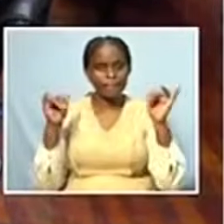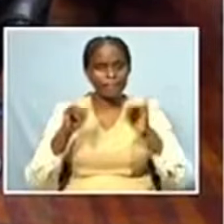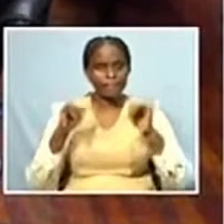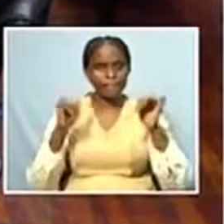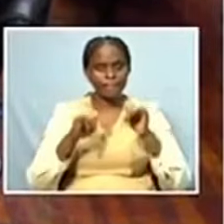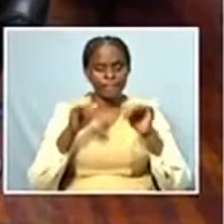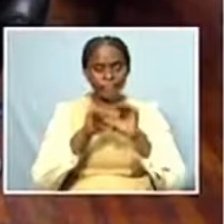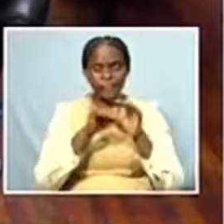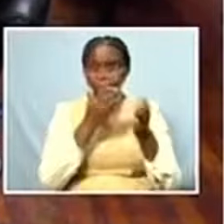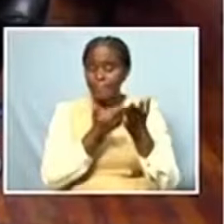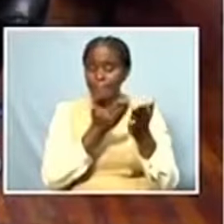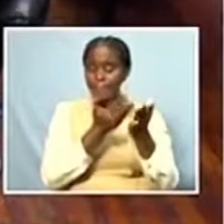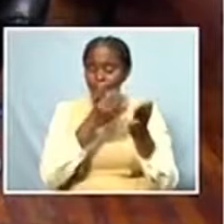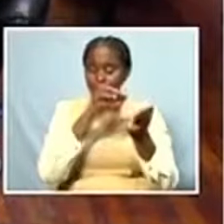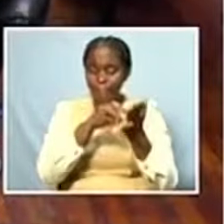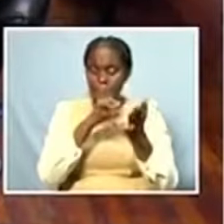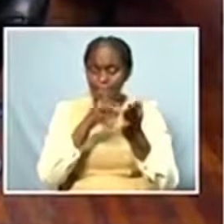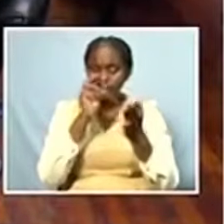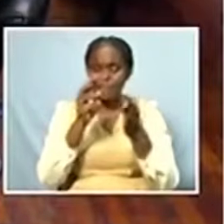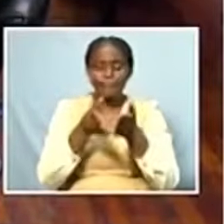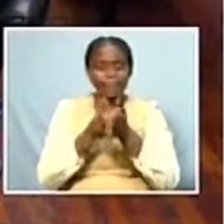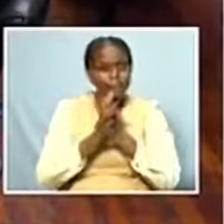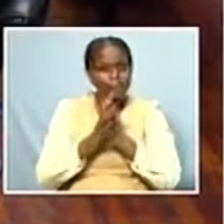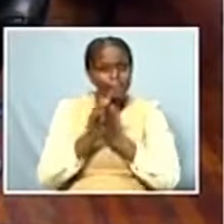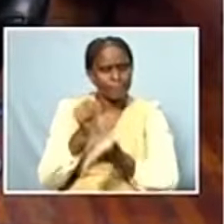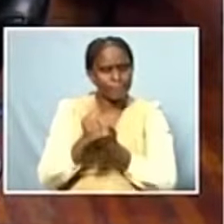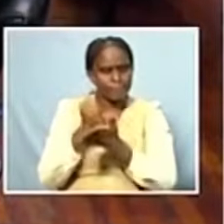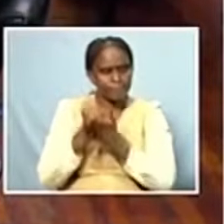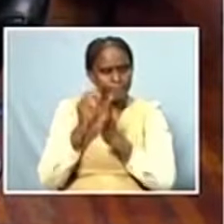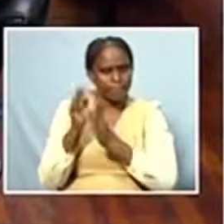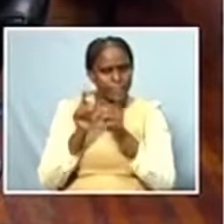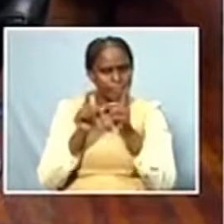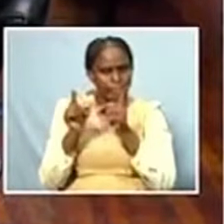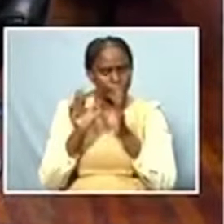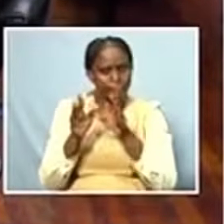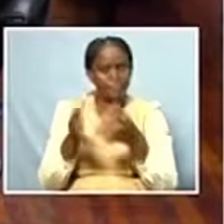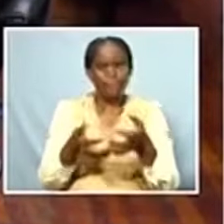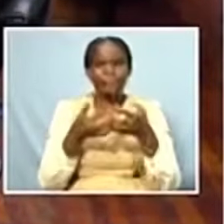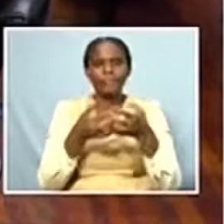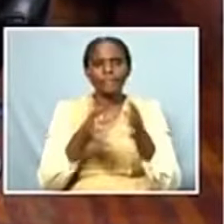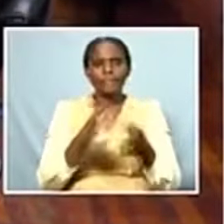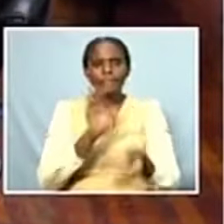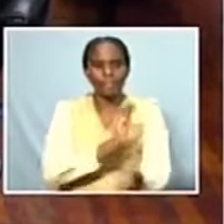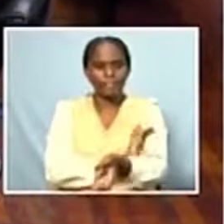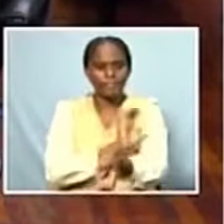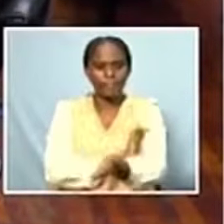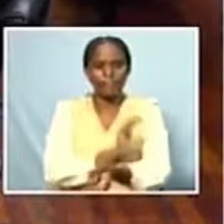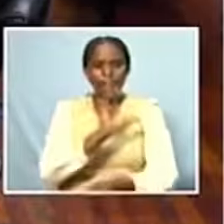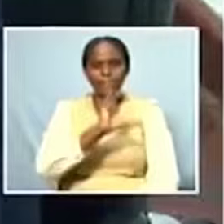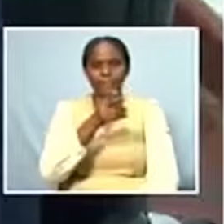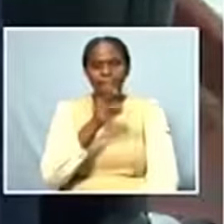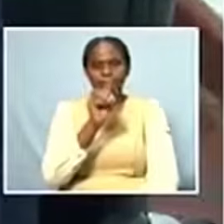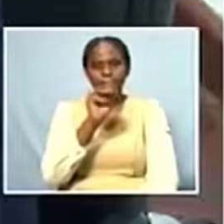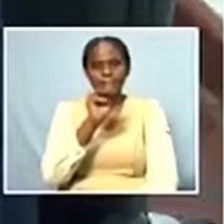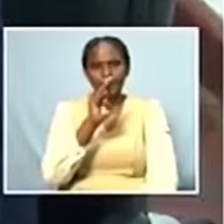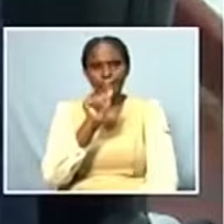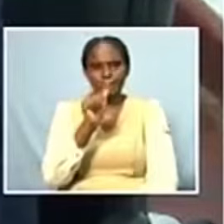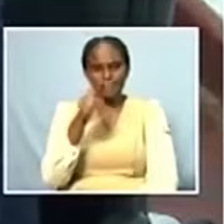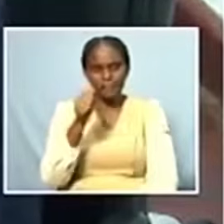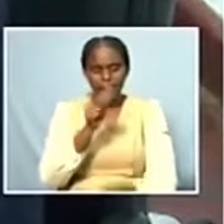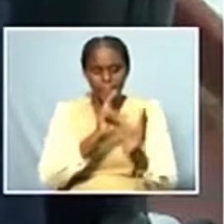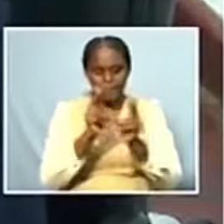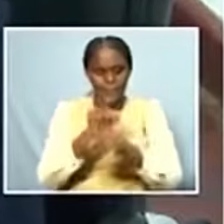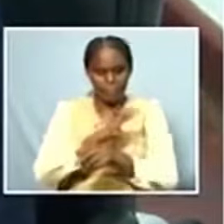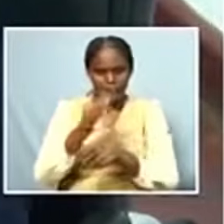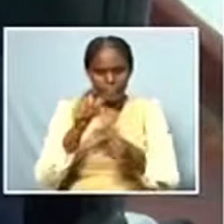In this case, I will ask Assistant Director, Engineer Chomba, to respond to